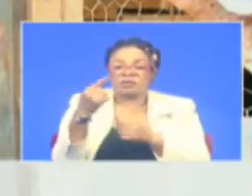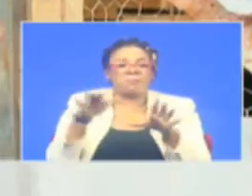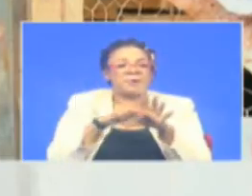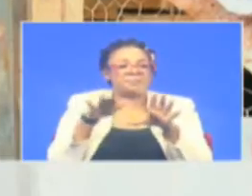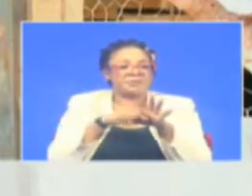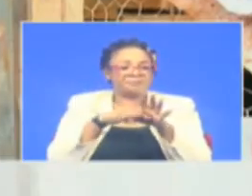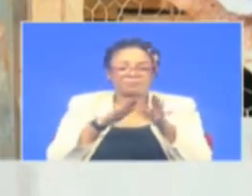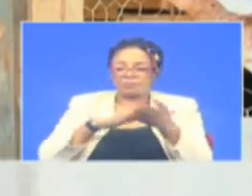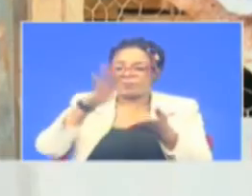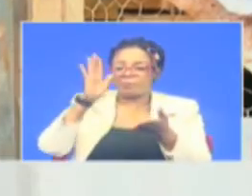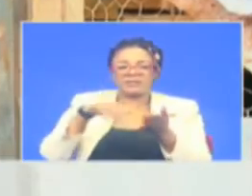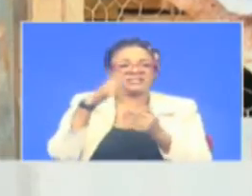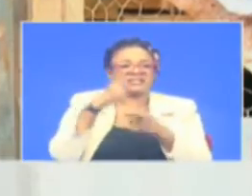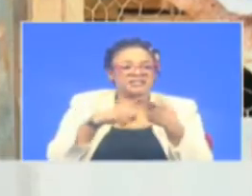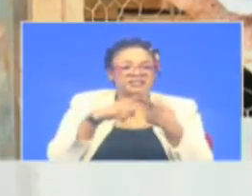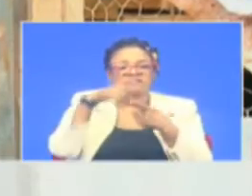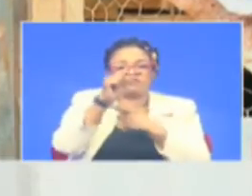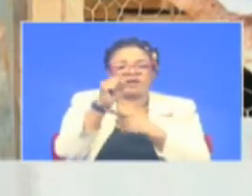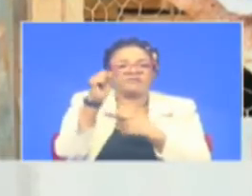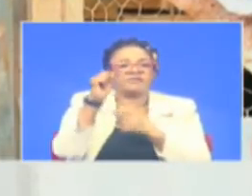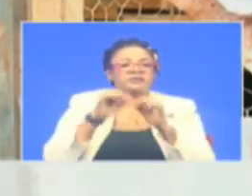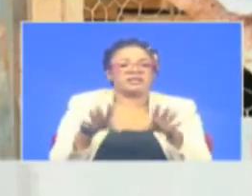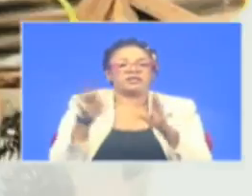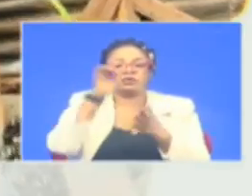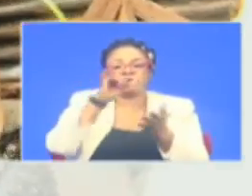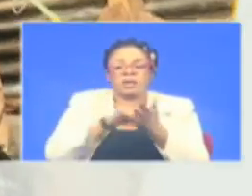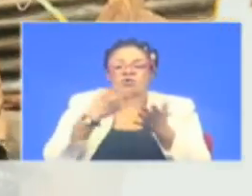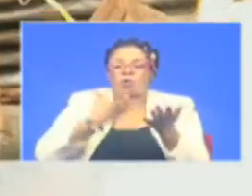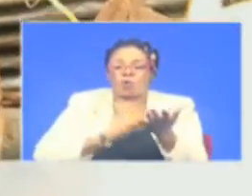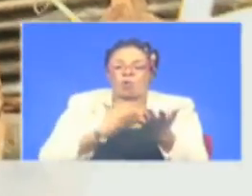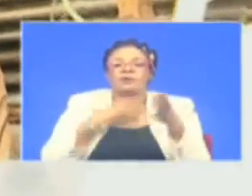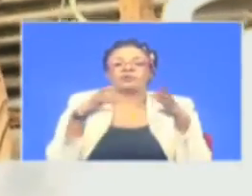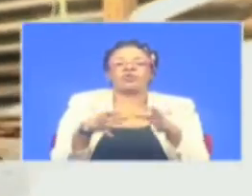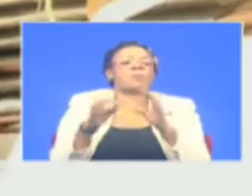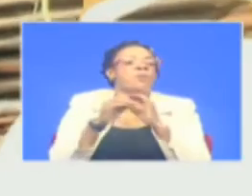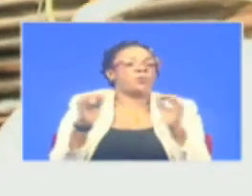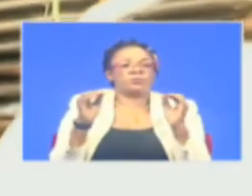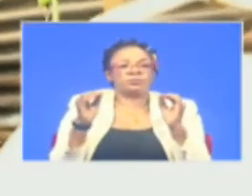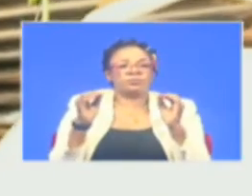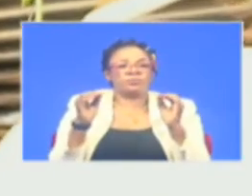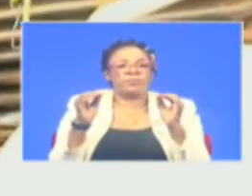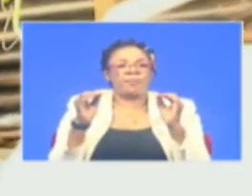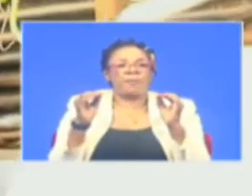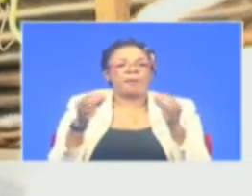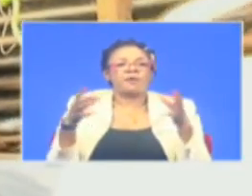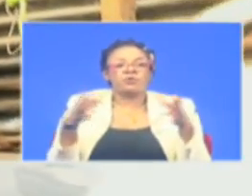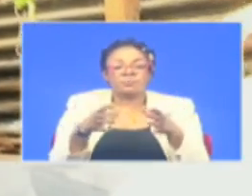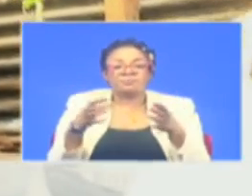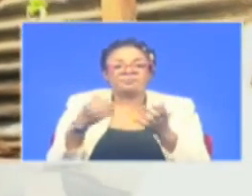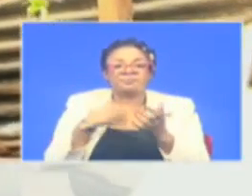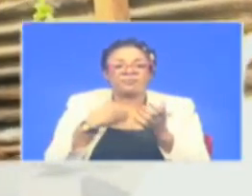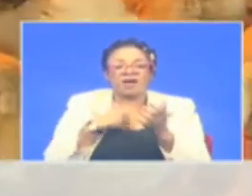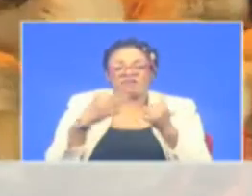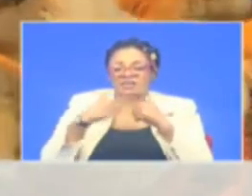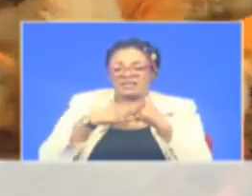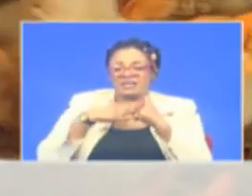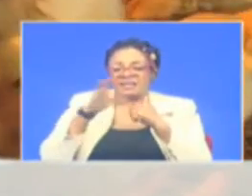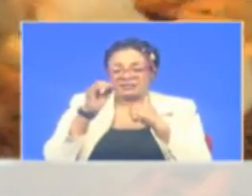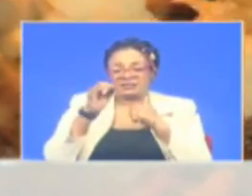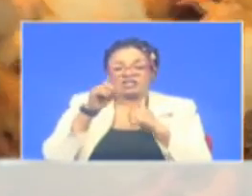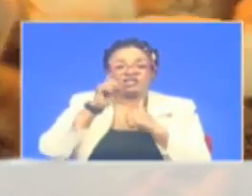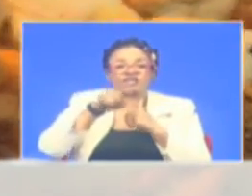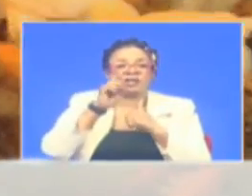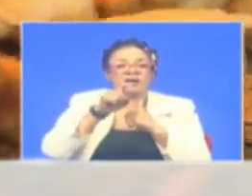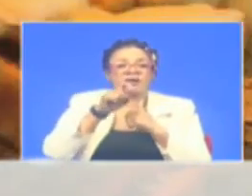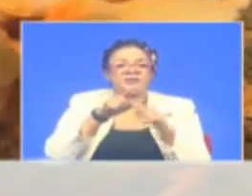than 5 shares, so that the member could not own the group. In total, the group here has 90 of these rare Kienyeji chicken. These chicks are